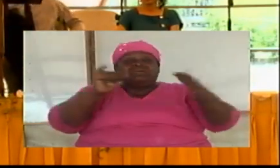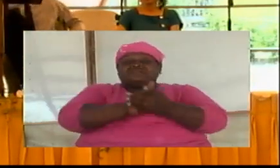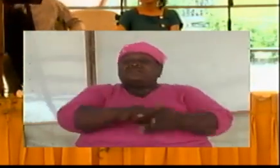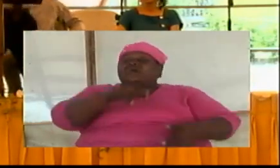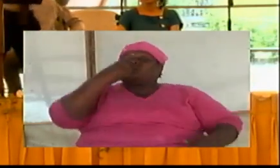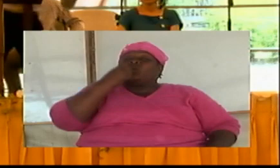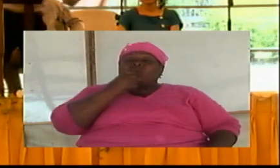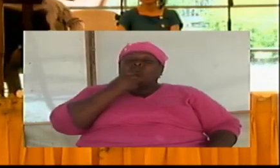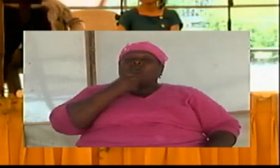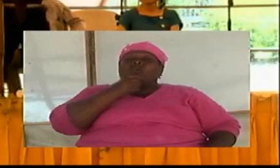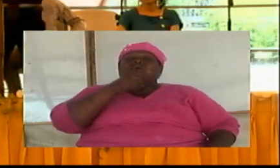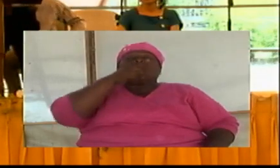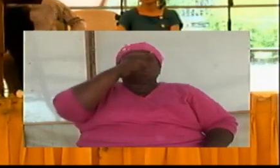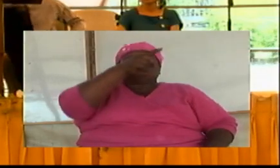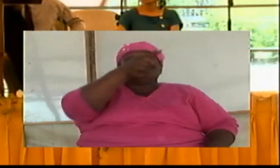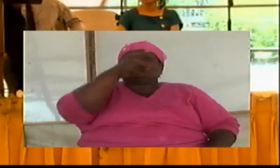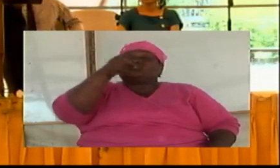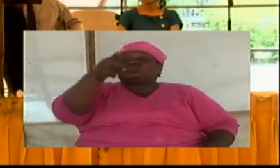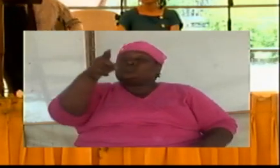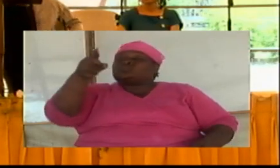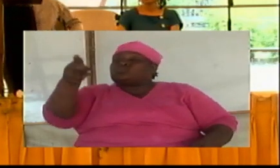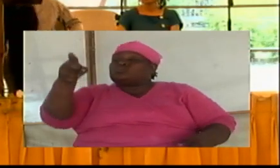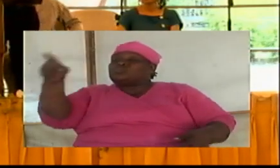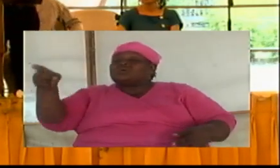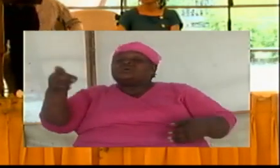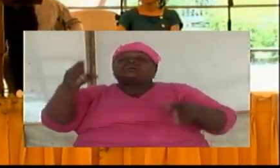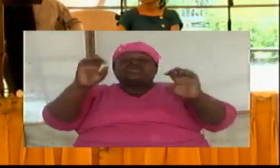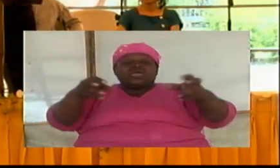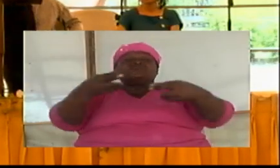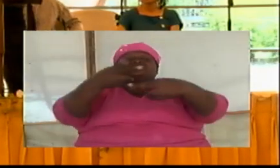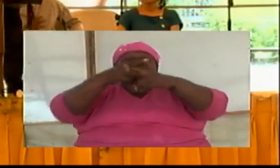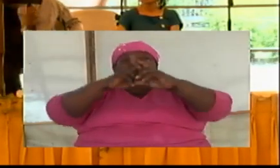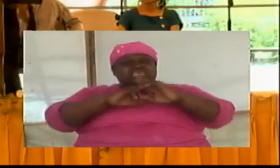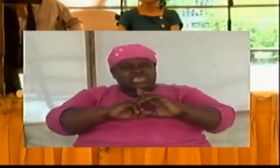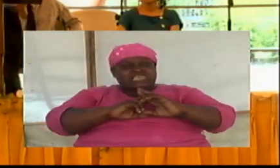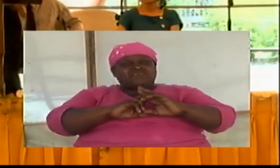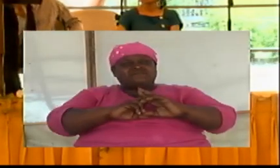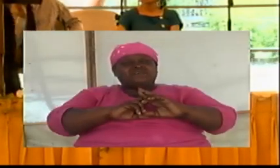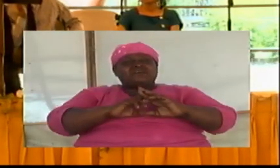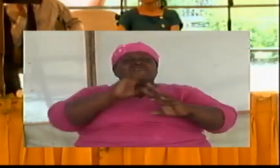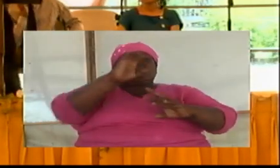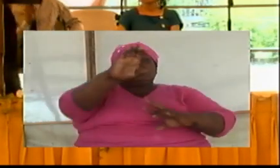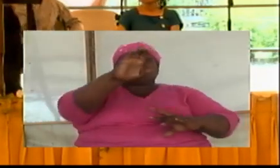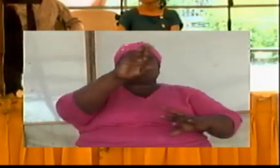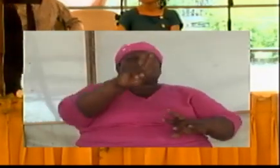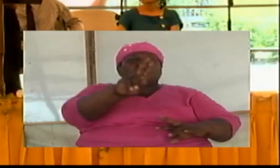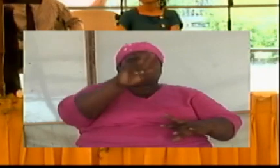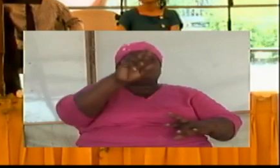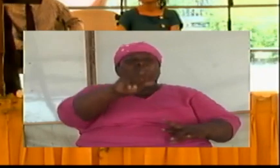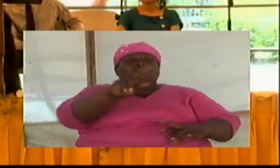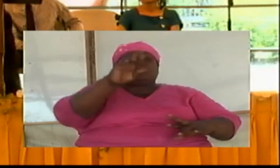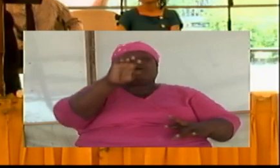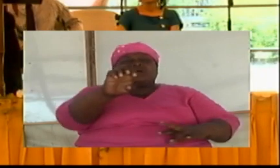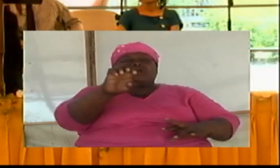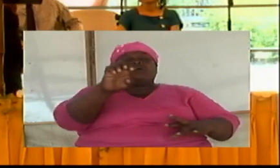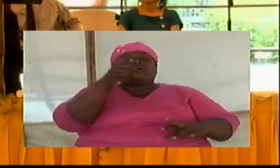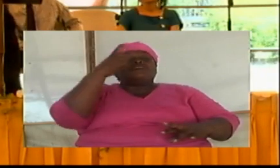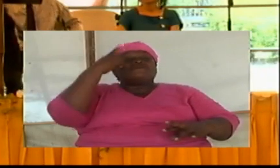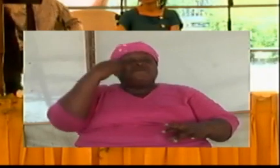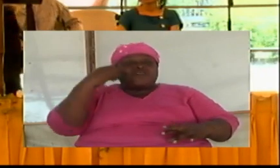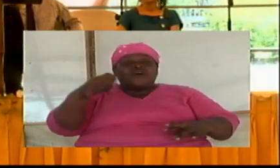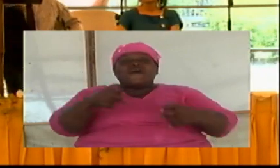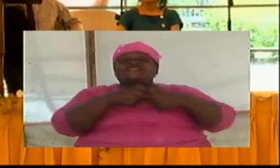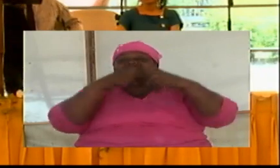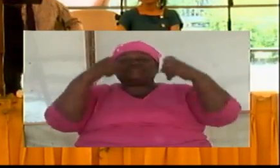can receive of this vaccine. Praise the Lord Jesus. I'm here to tell some prodigal son, some prodigal daughter,